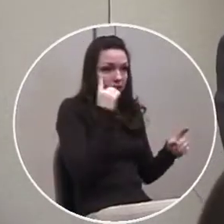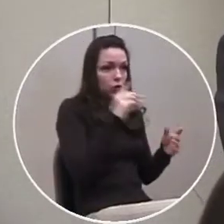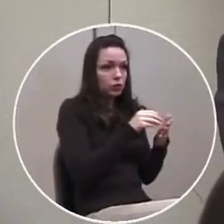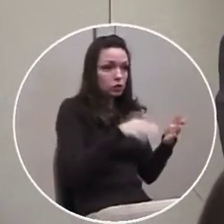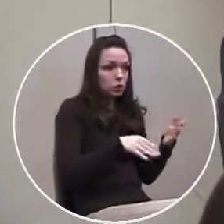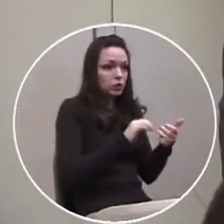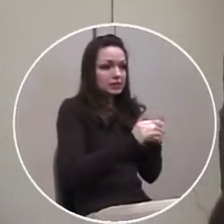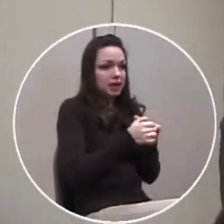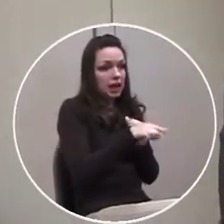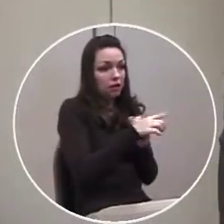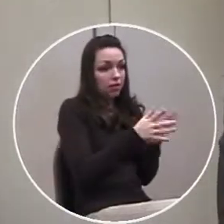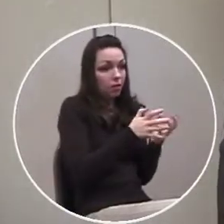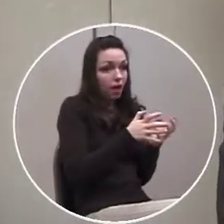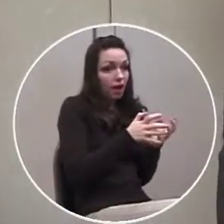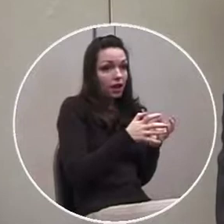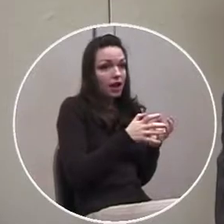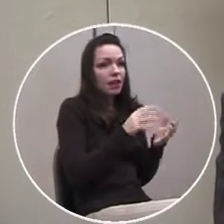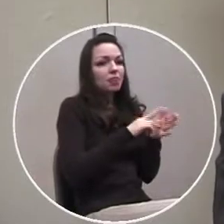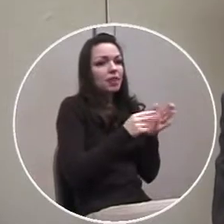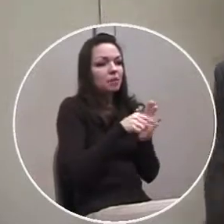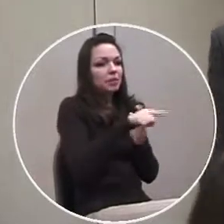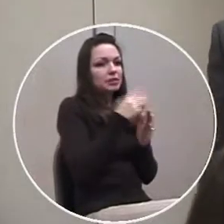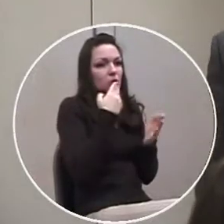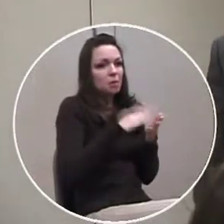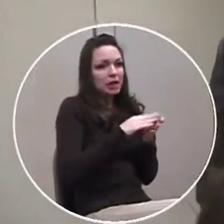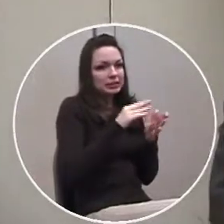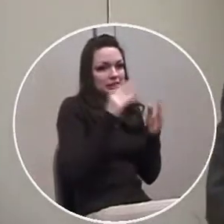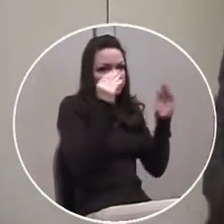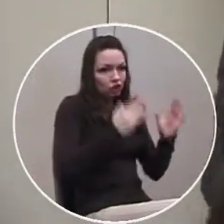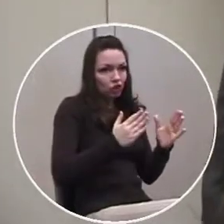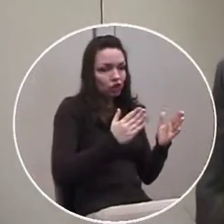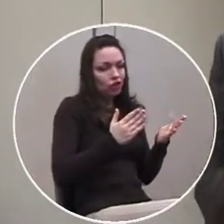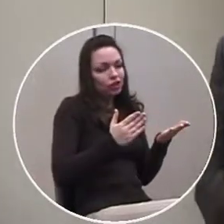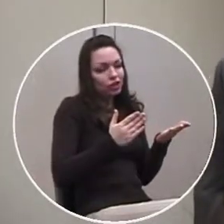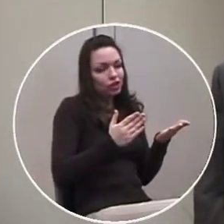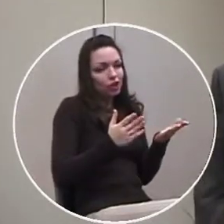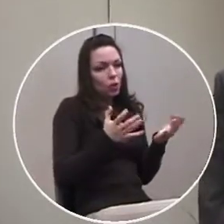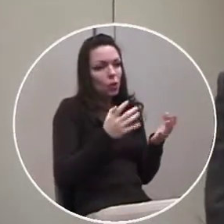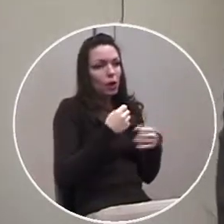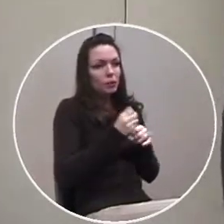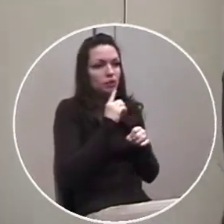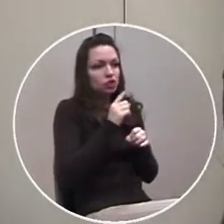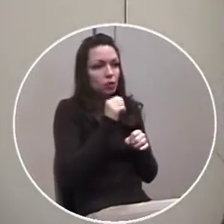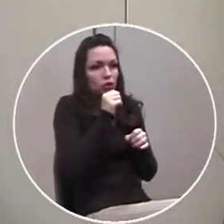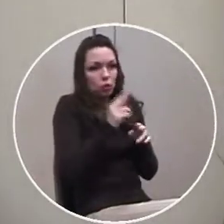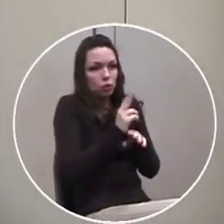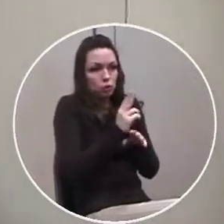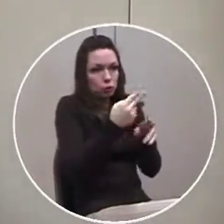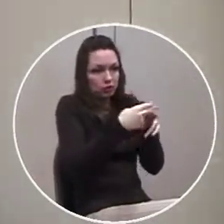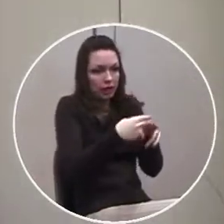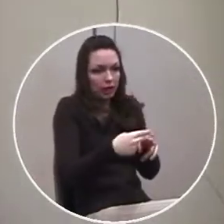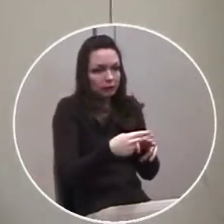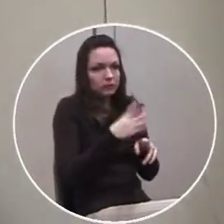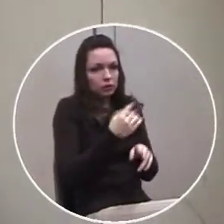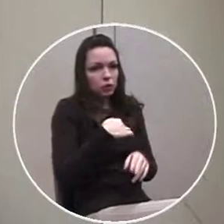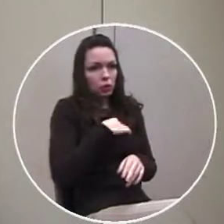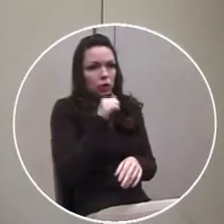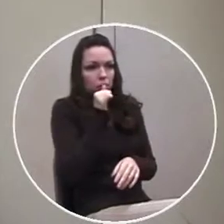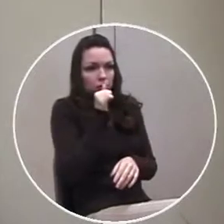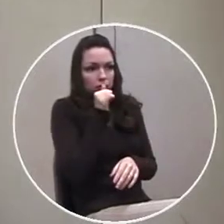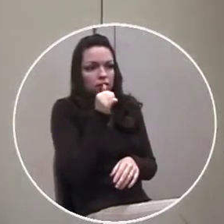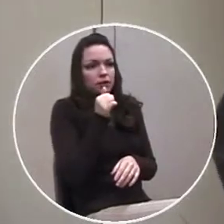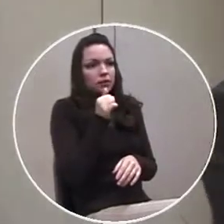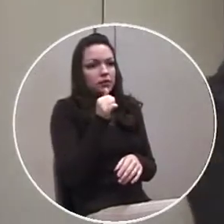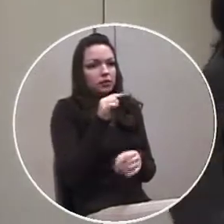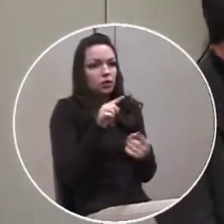students the way they'd like, that means they're a bad teacher. So let's make sure that we're anonymous or confidential with regard to students and staff as we go